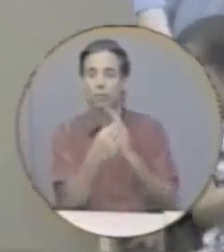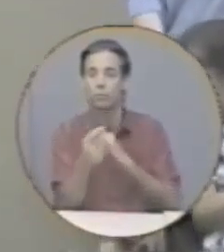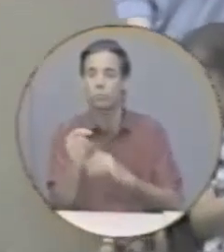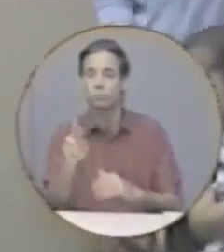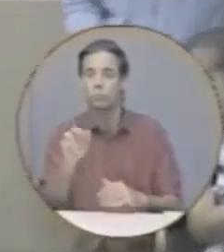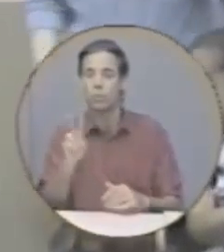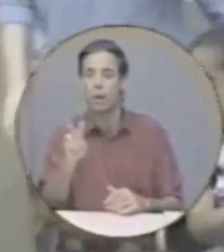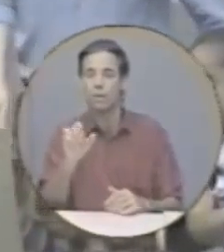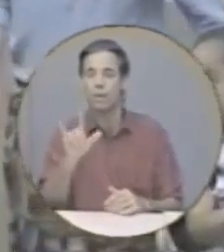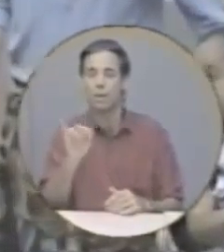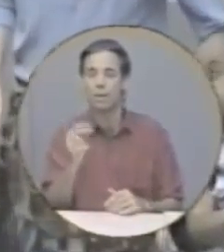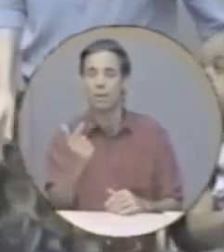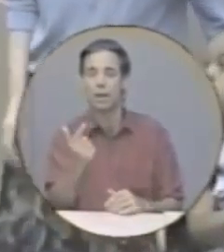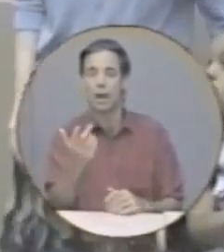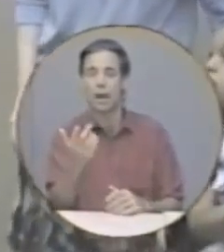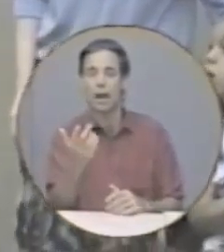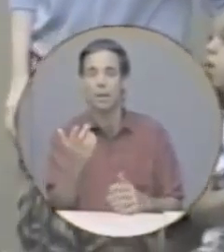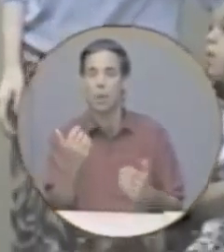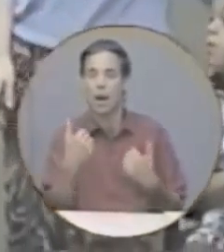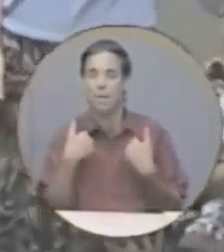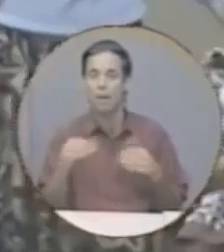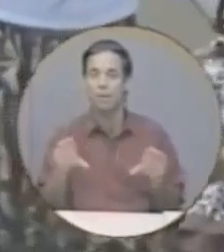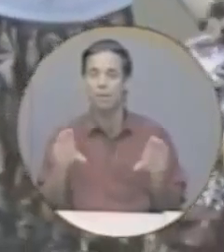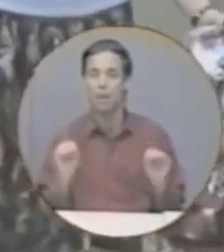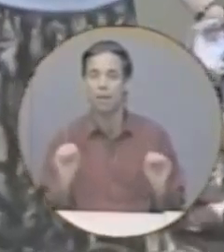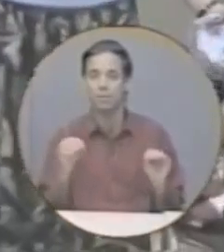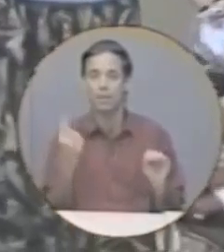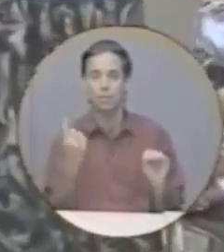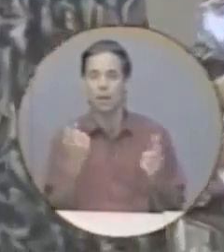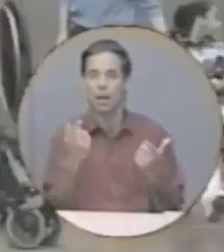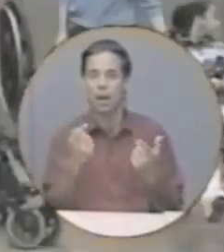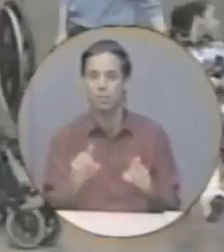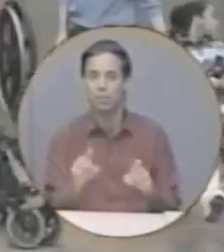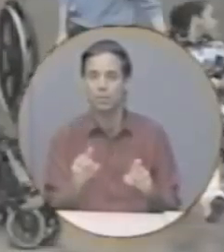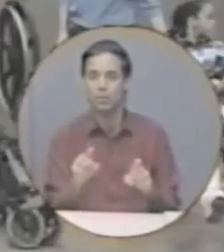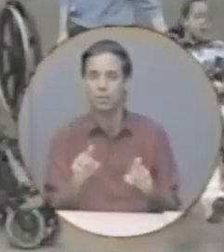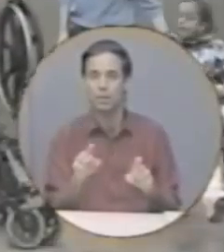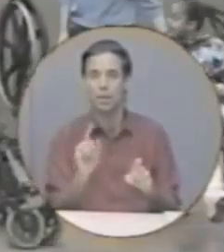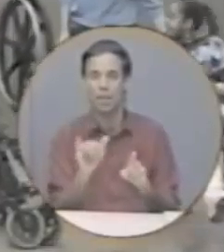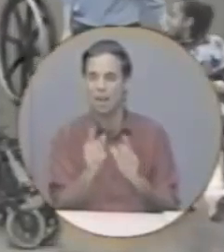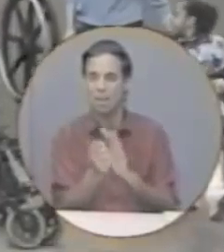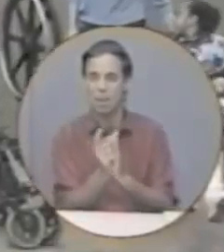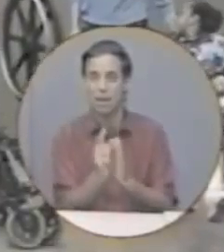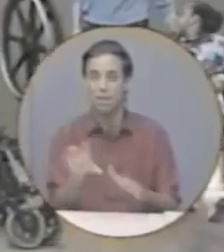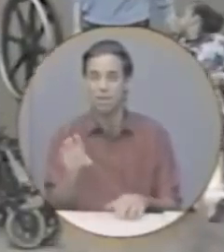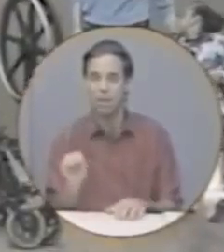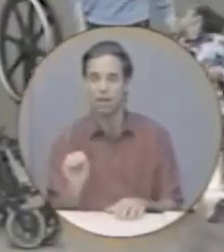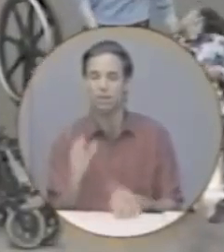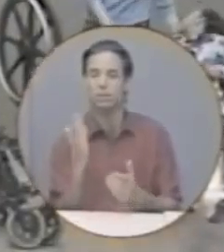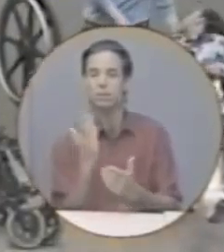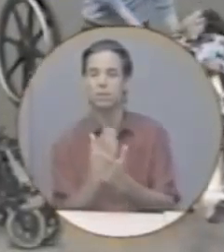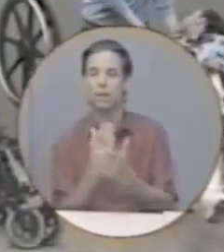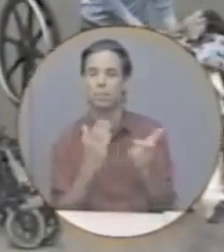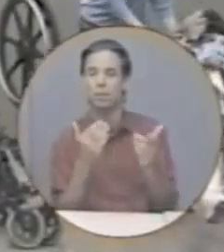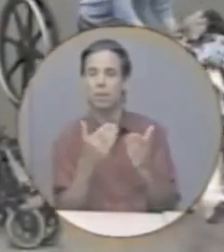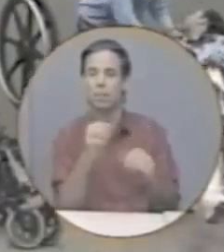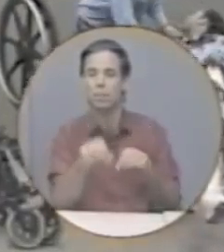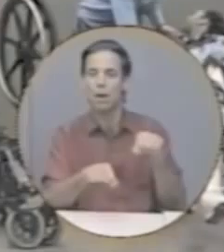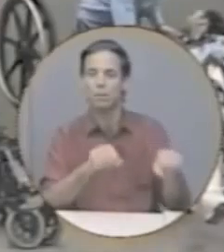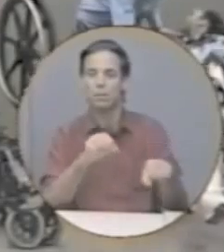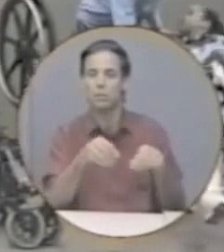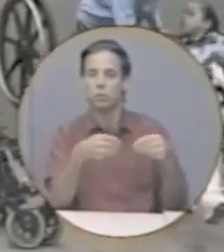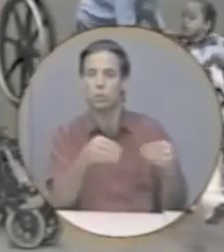and we have a flat or something happened to go flat, the minute it go flat, we can stop at the nearest bike